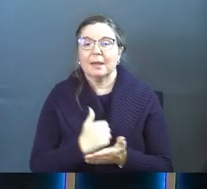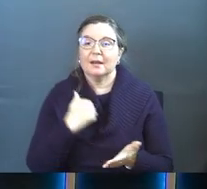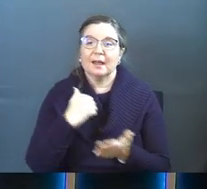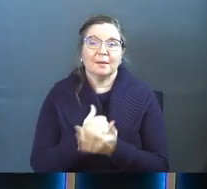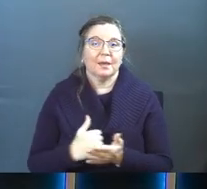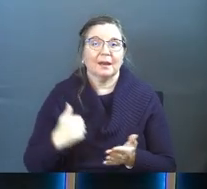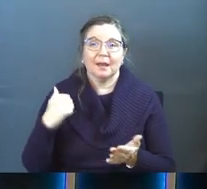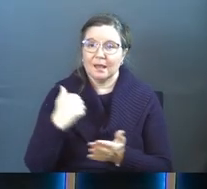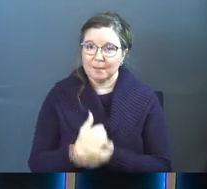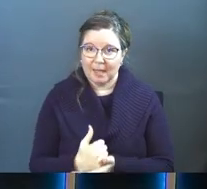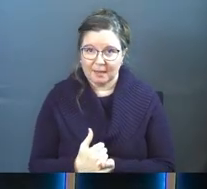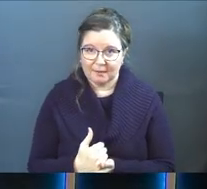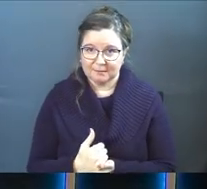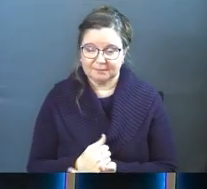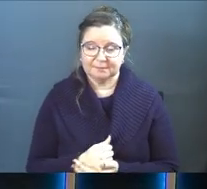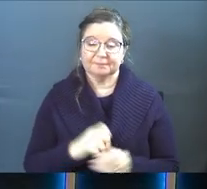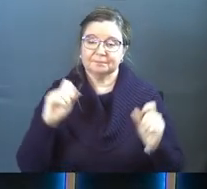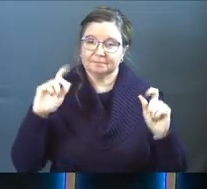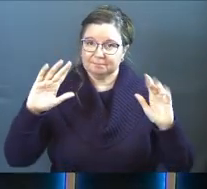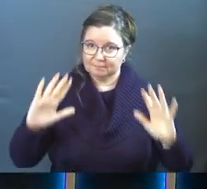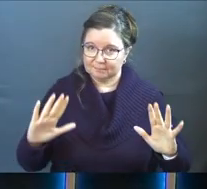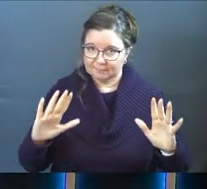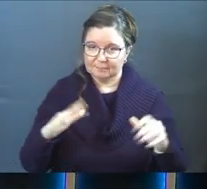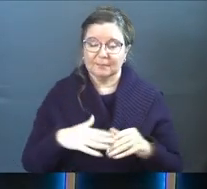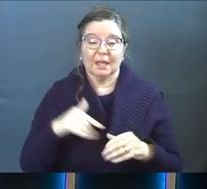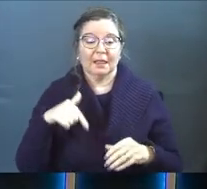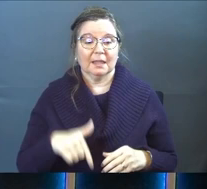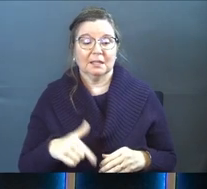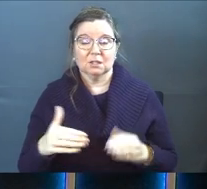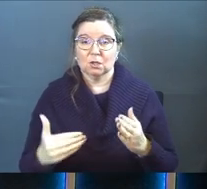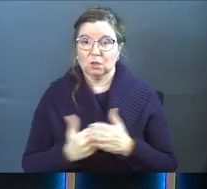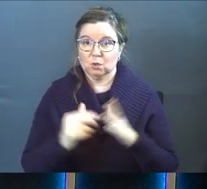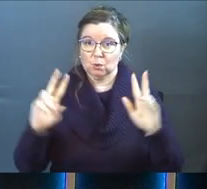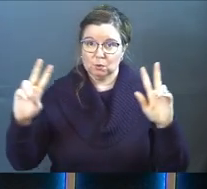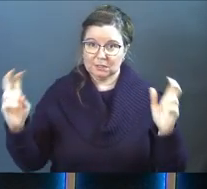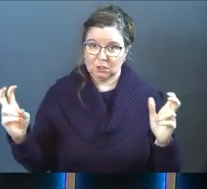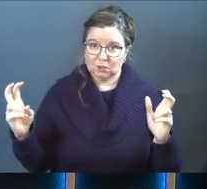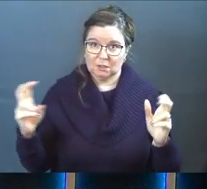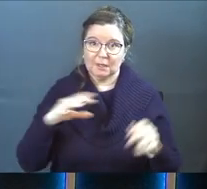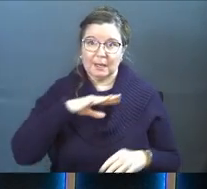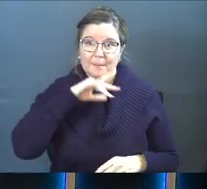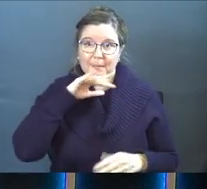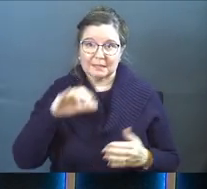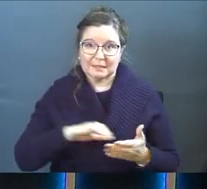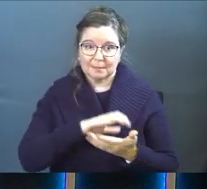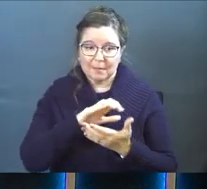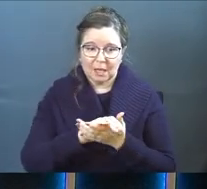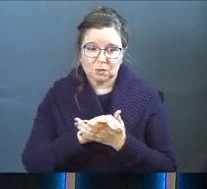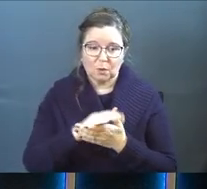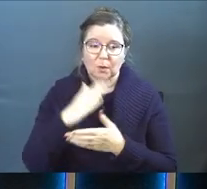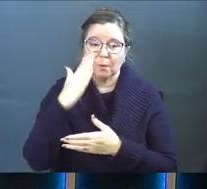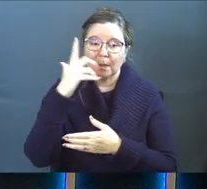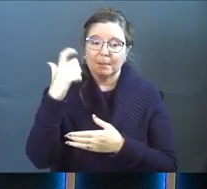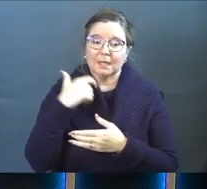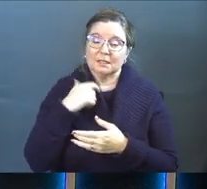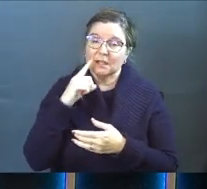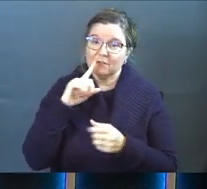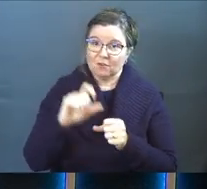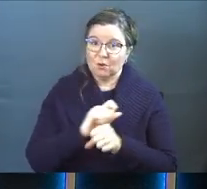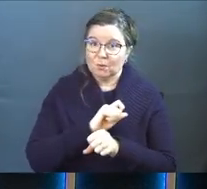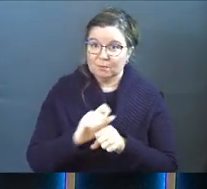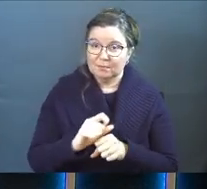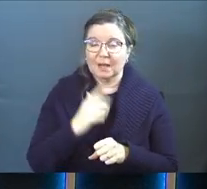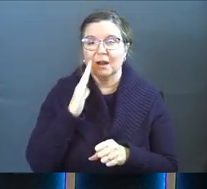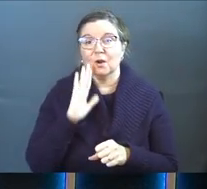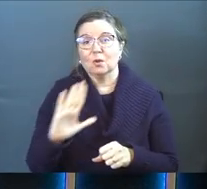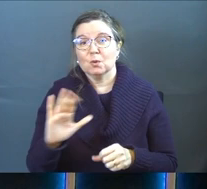Amen, amen, amen. Okay, so this is the new series, Messy Matrimony, because it's for real.